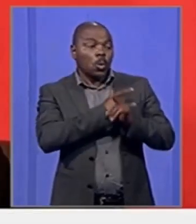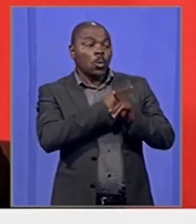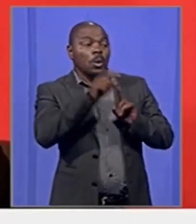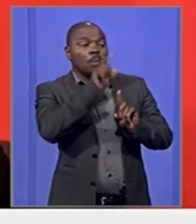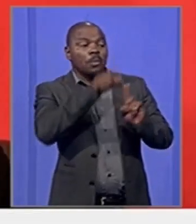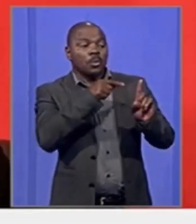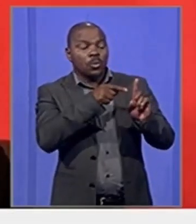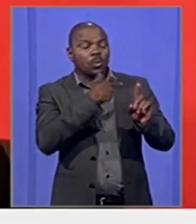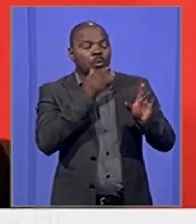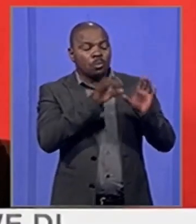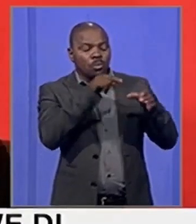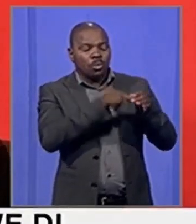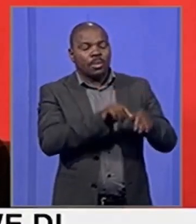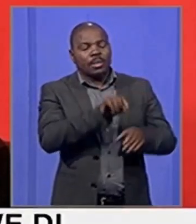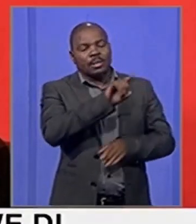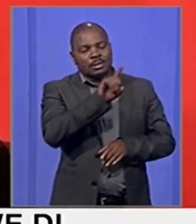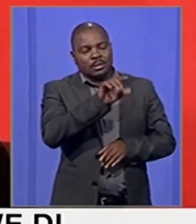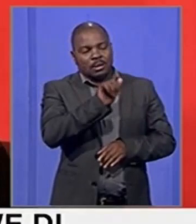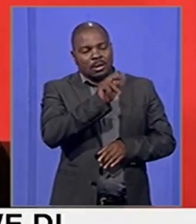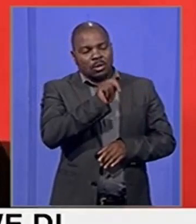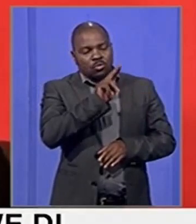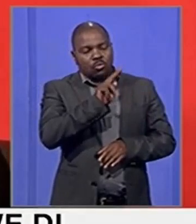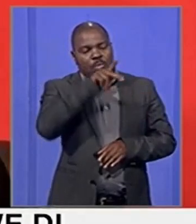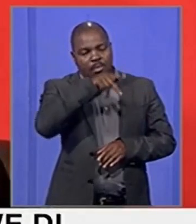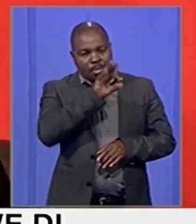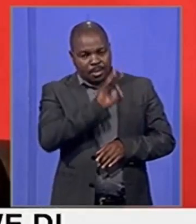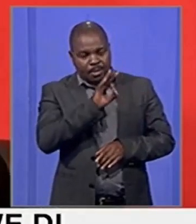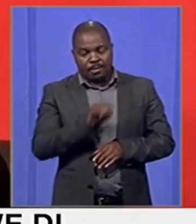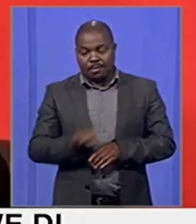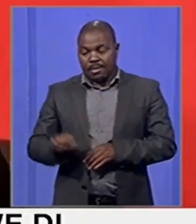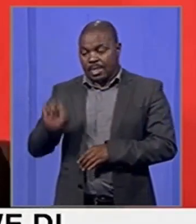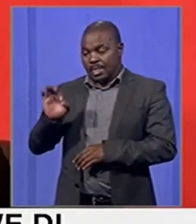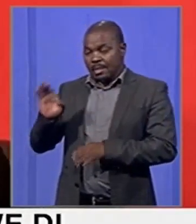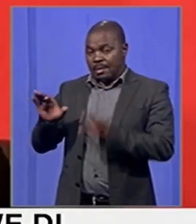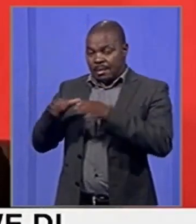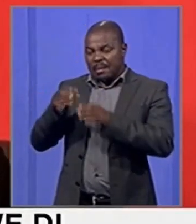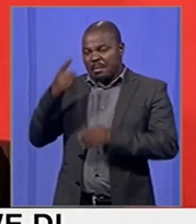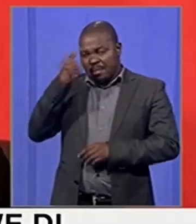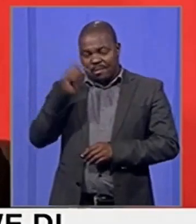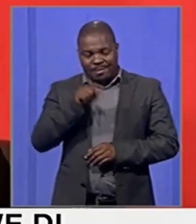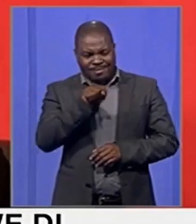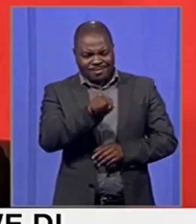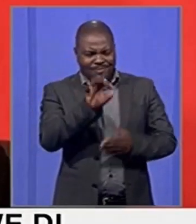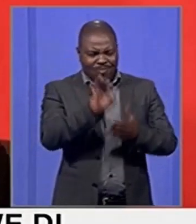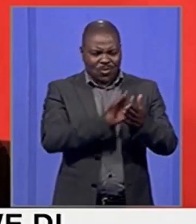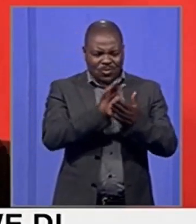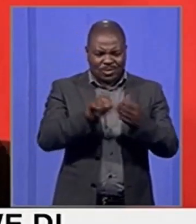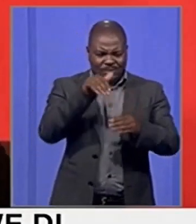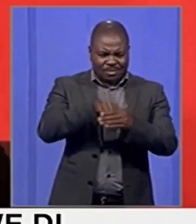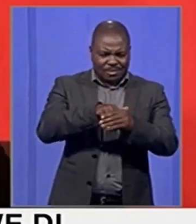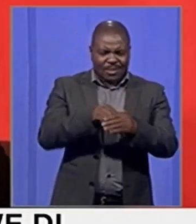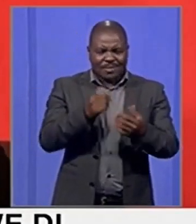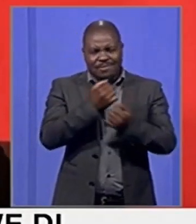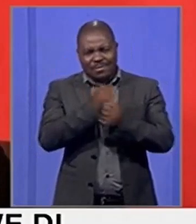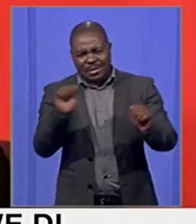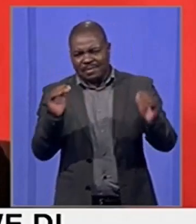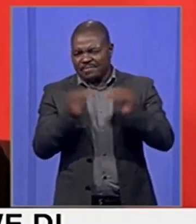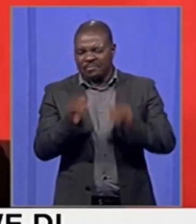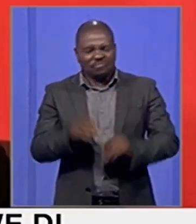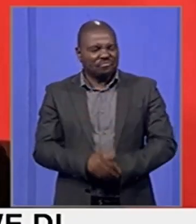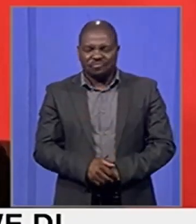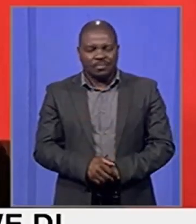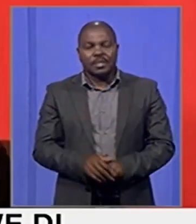the ZANU-PF. The EFF is of the firm belief that the elections were not free and fair, but welcomes the fact that there